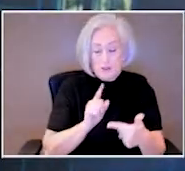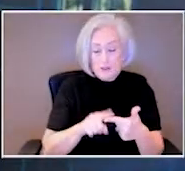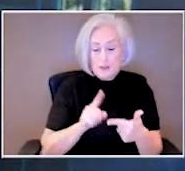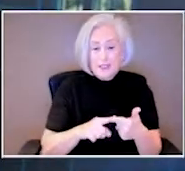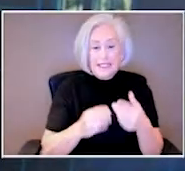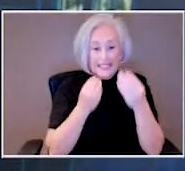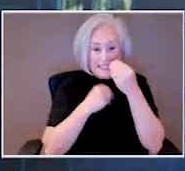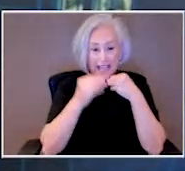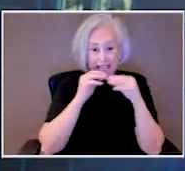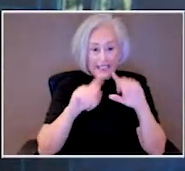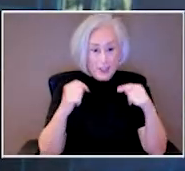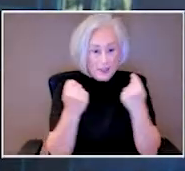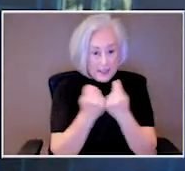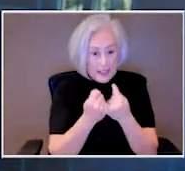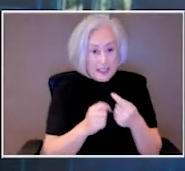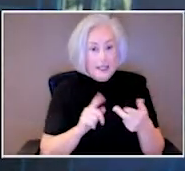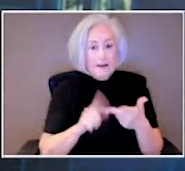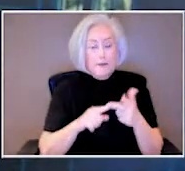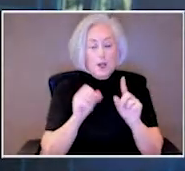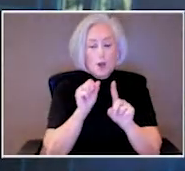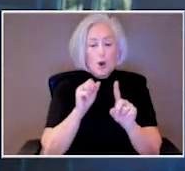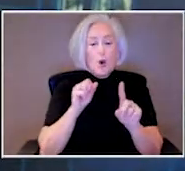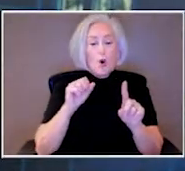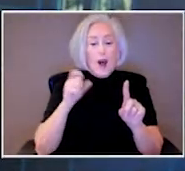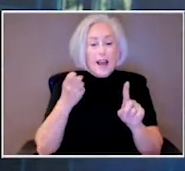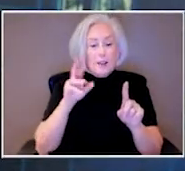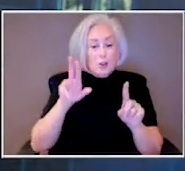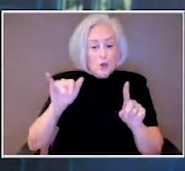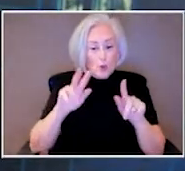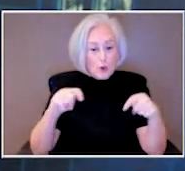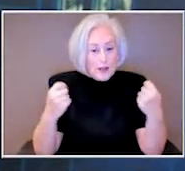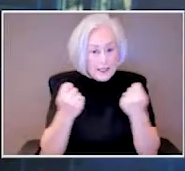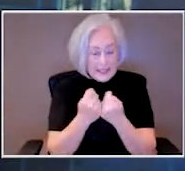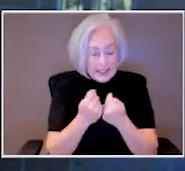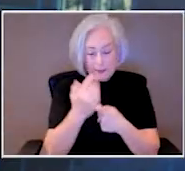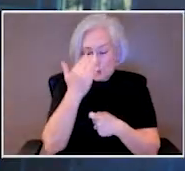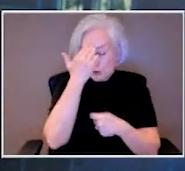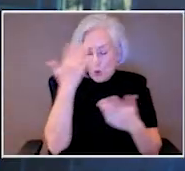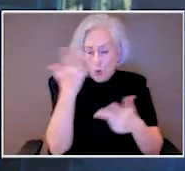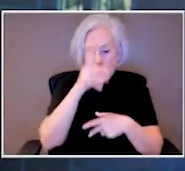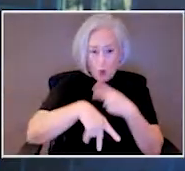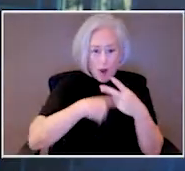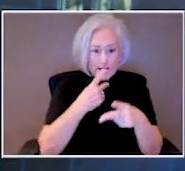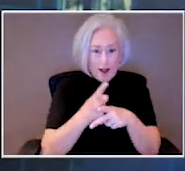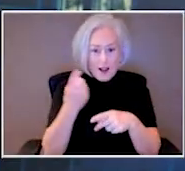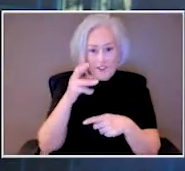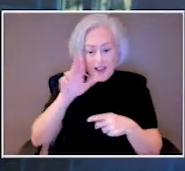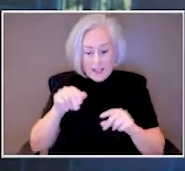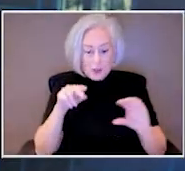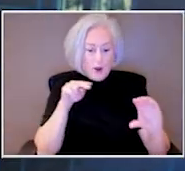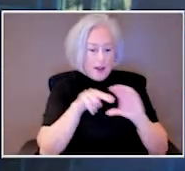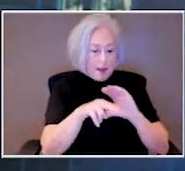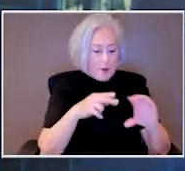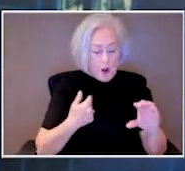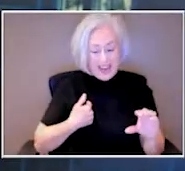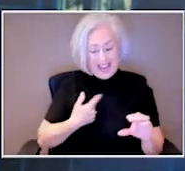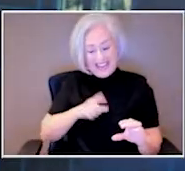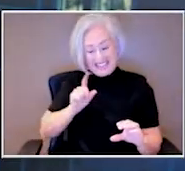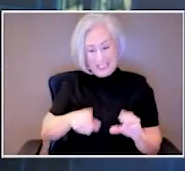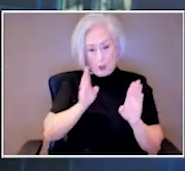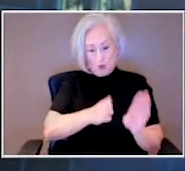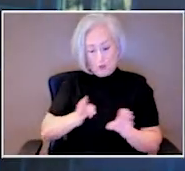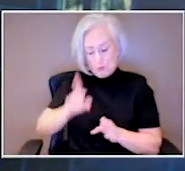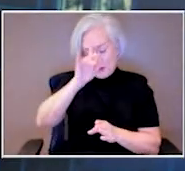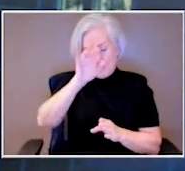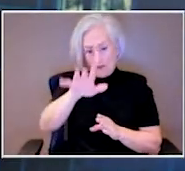It includes the radiologists, where they know the types of x-rays or MRI scans that I will need to prepare for that surgery,